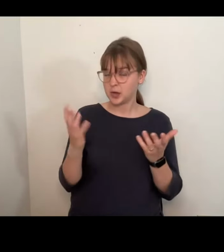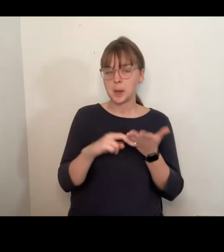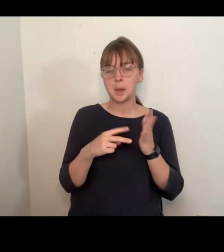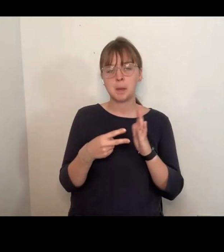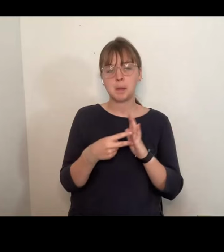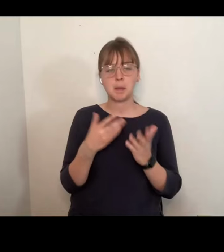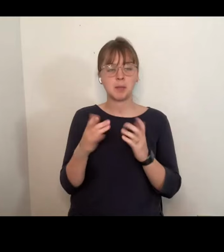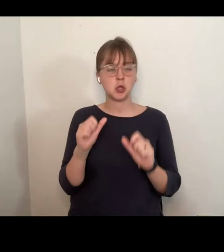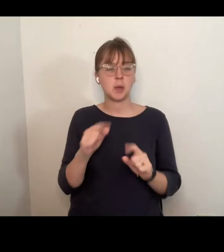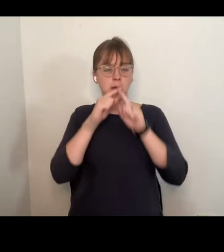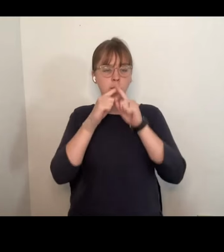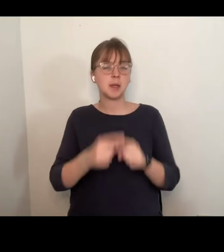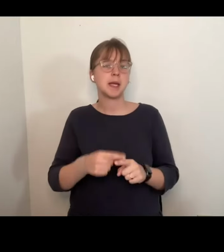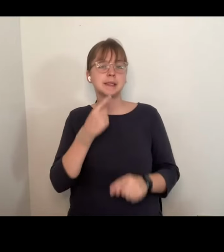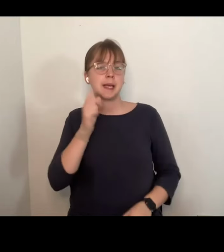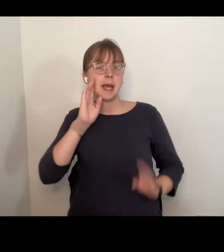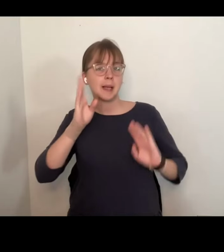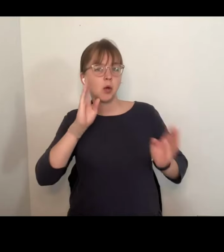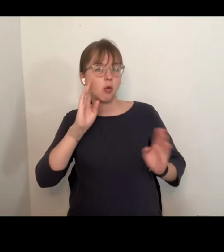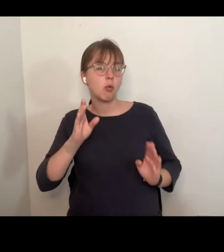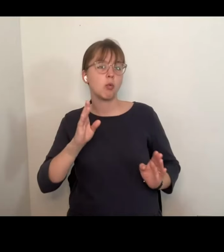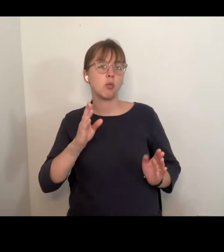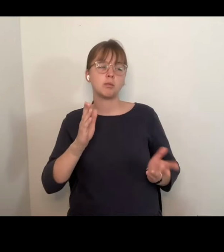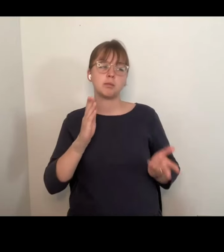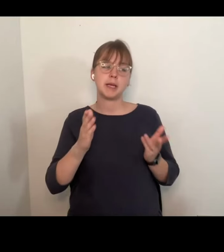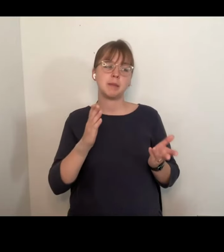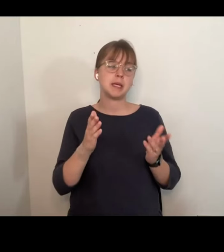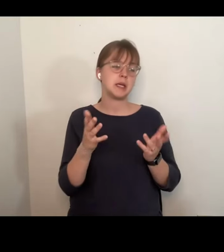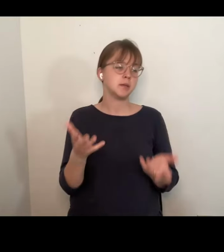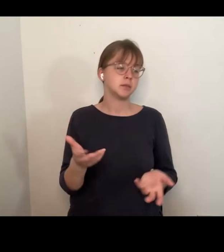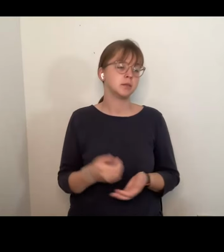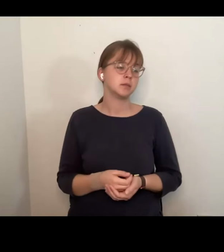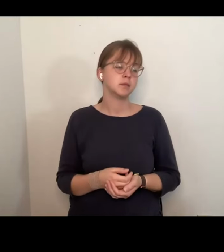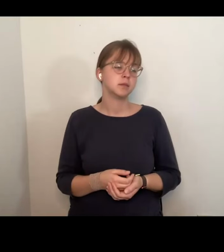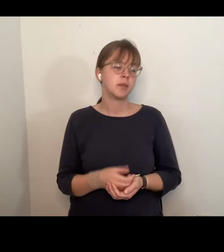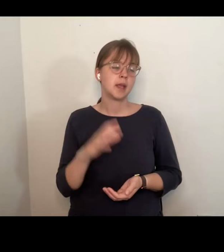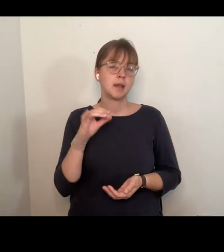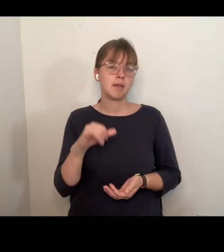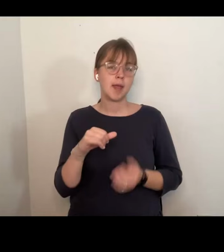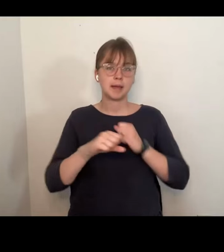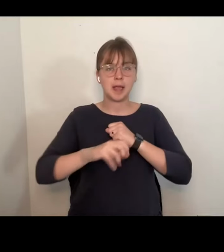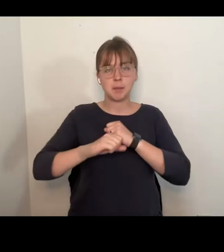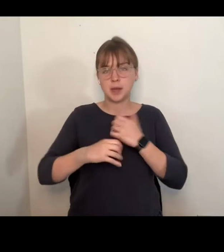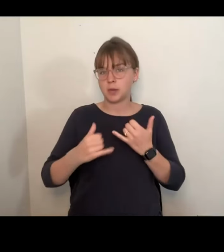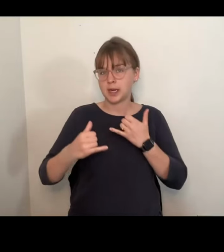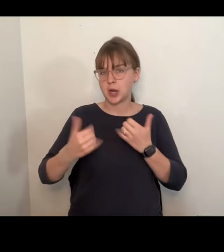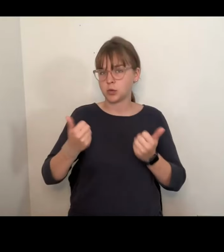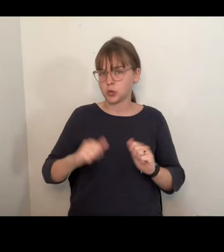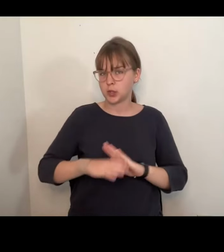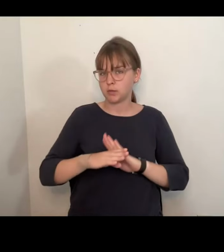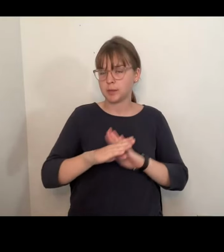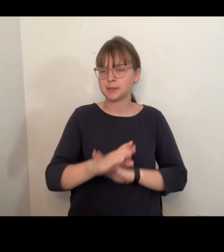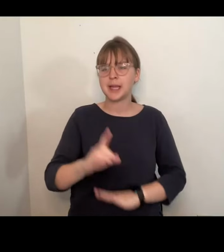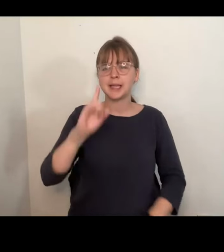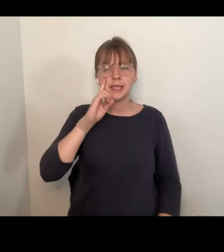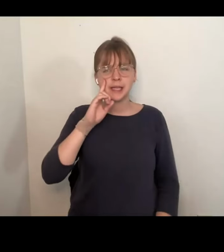like to come off mute and just say hello, to even touch on the the campaign that we're working on, which again, I think the